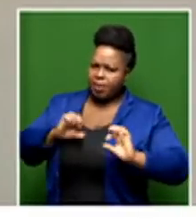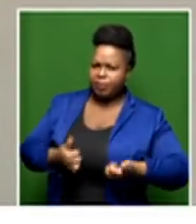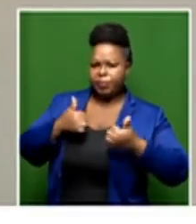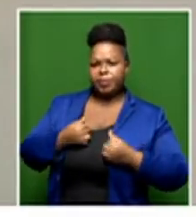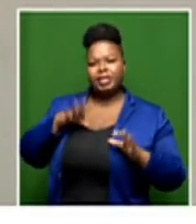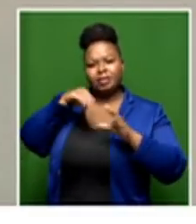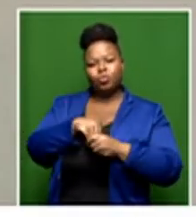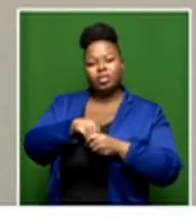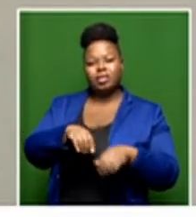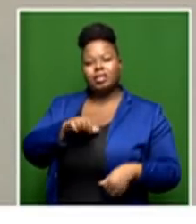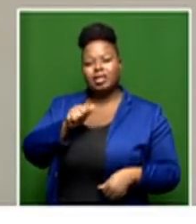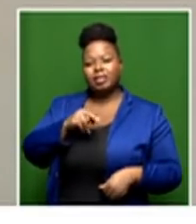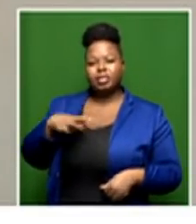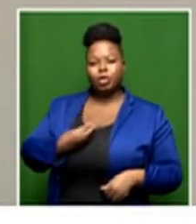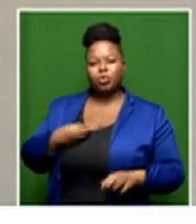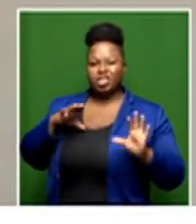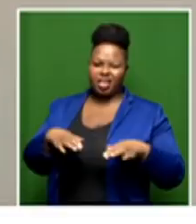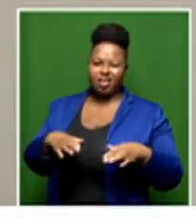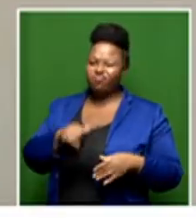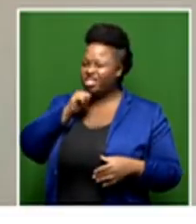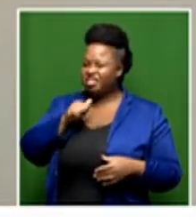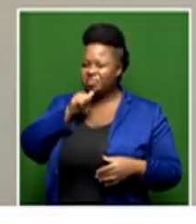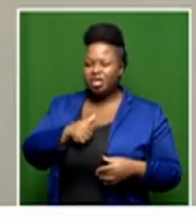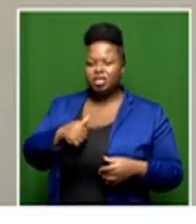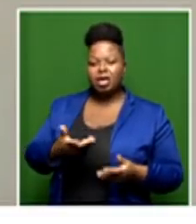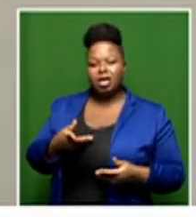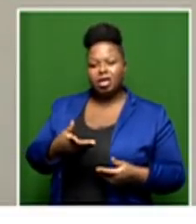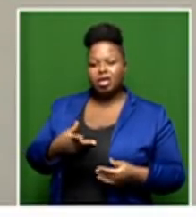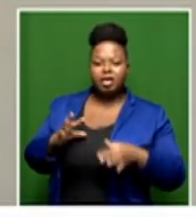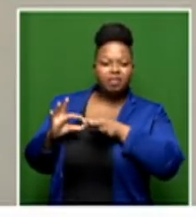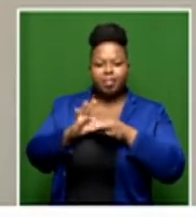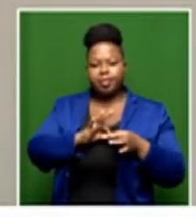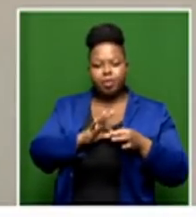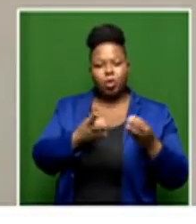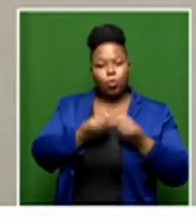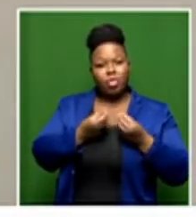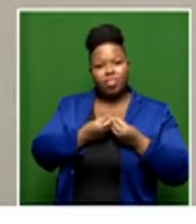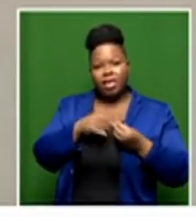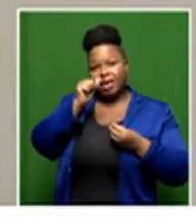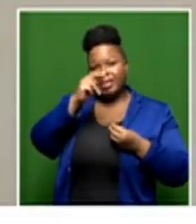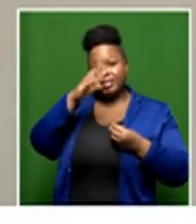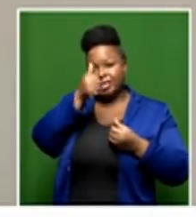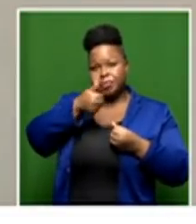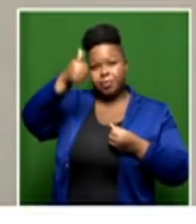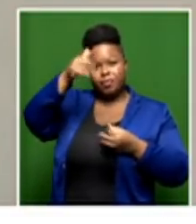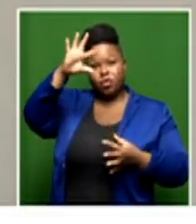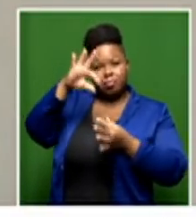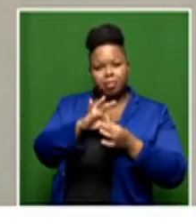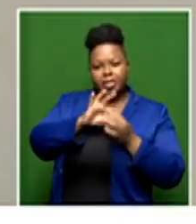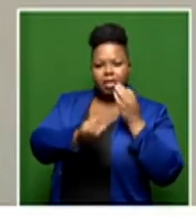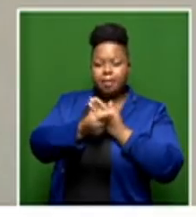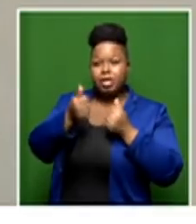mind the relations of the Youth League with the mother body, which happens at a senior